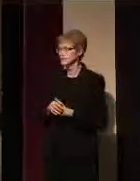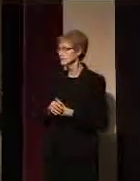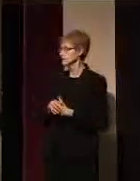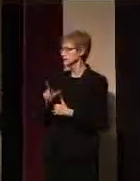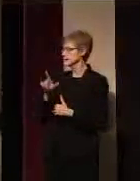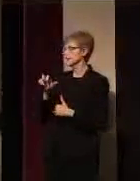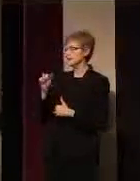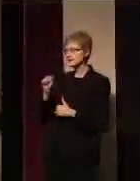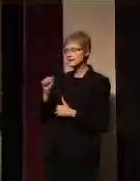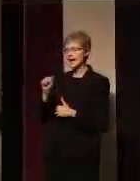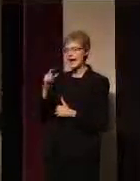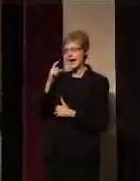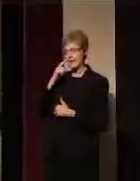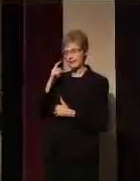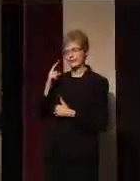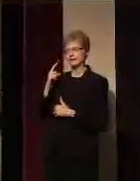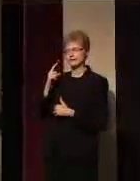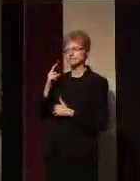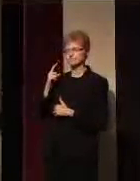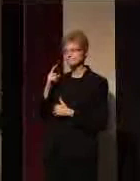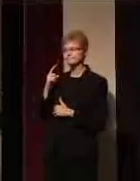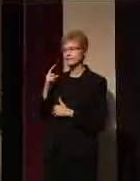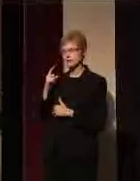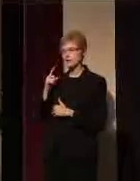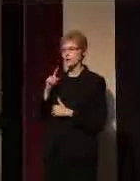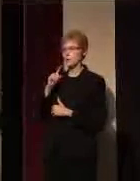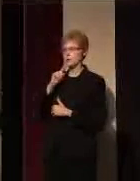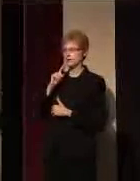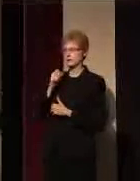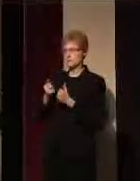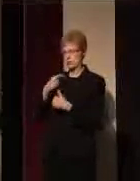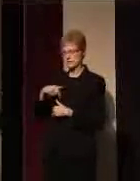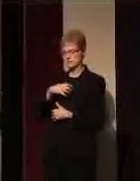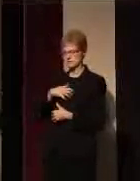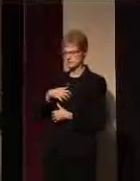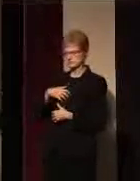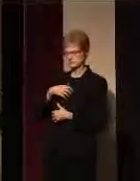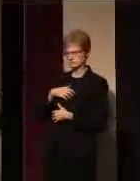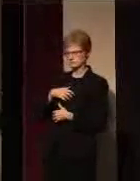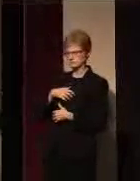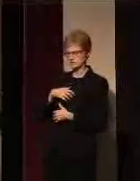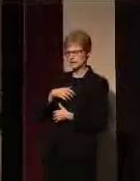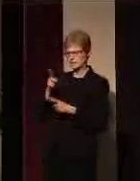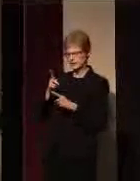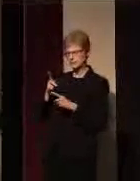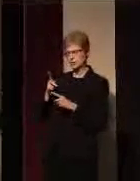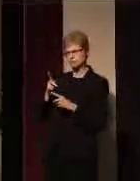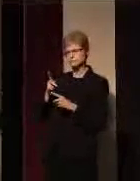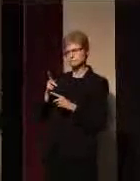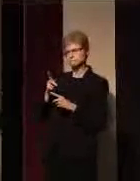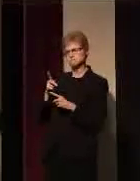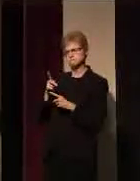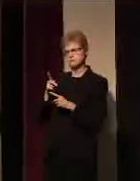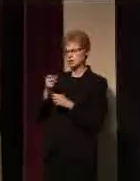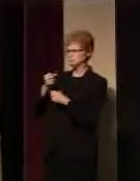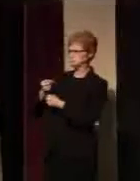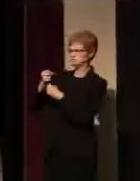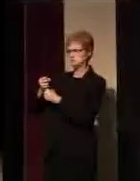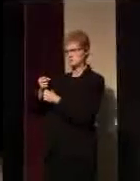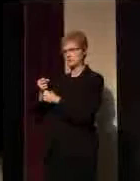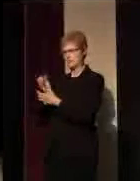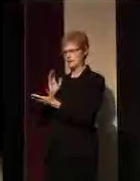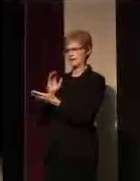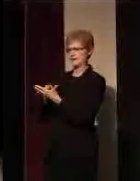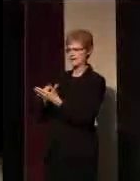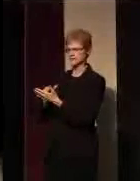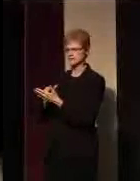that most of us observing this had was that the community is out demonstrating against the excessive force used